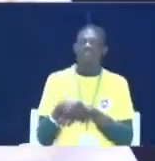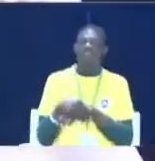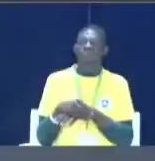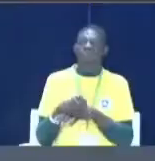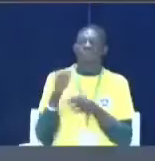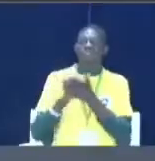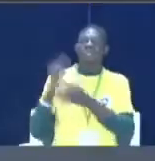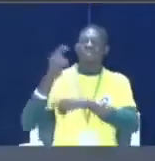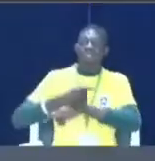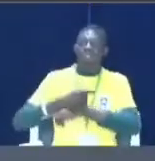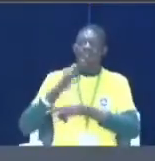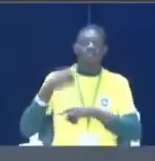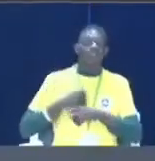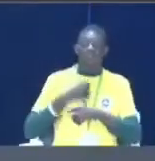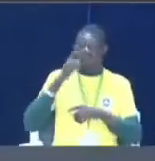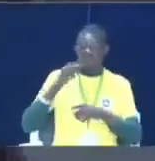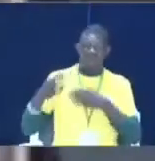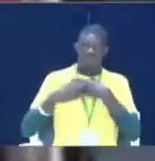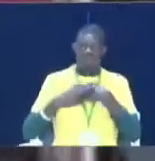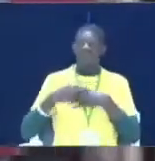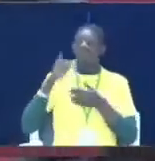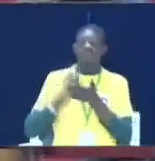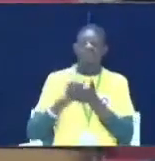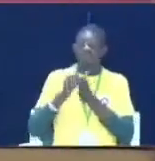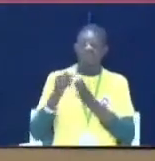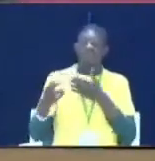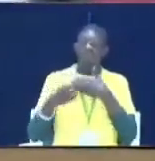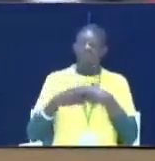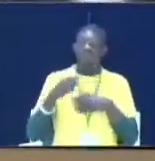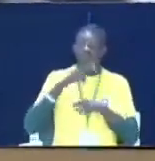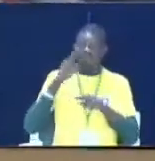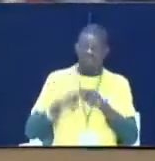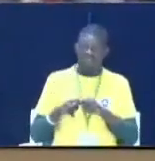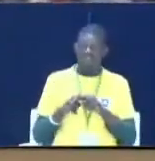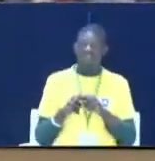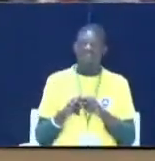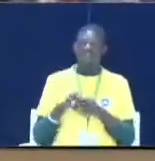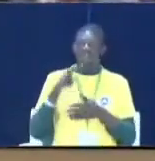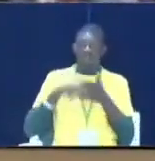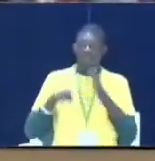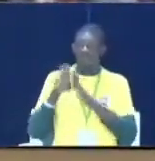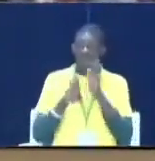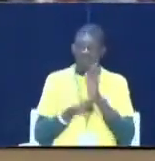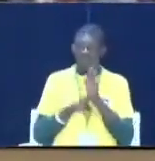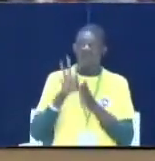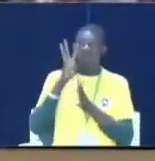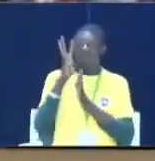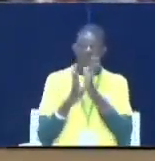That day must return. Those days must return. That you sit in this, you sit reading the scriptures 4 hours,